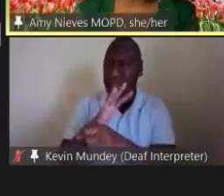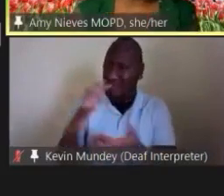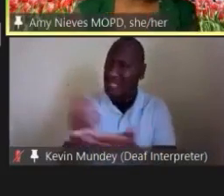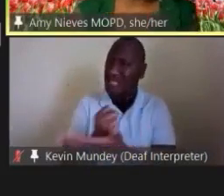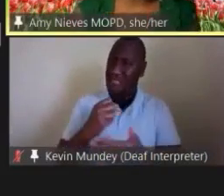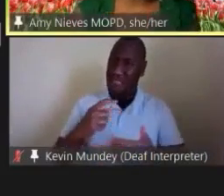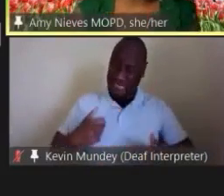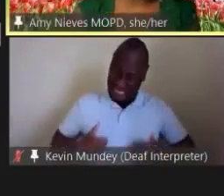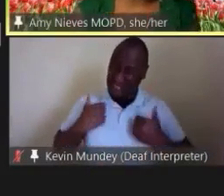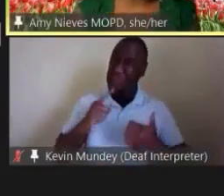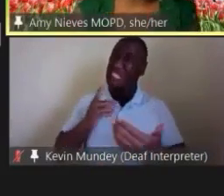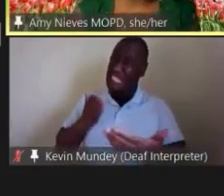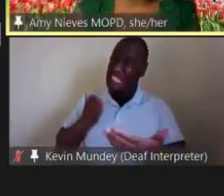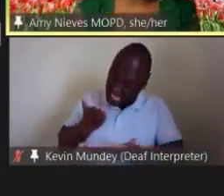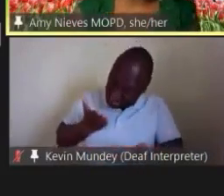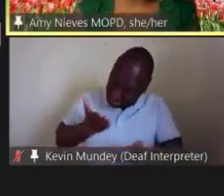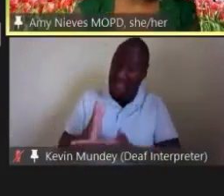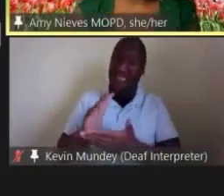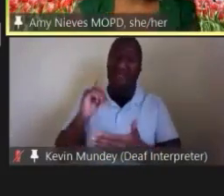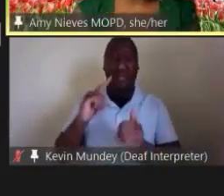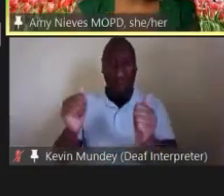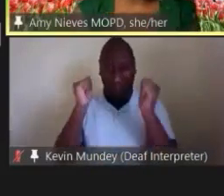all.